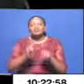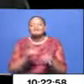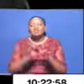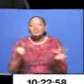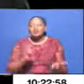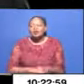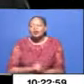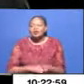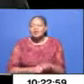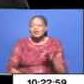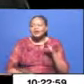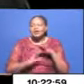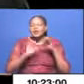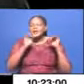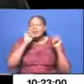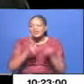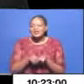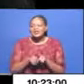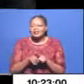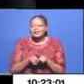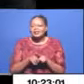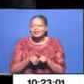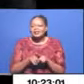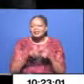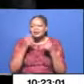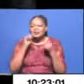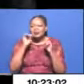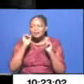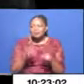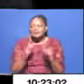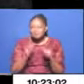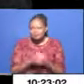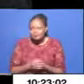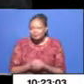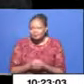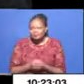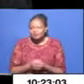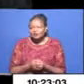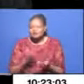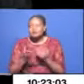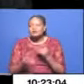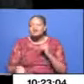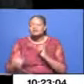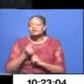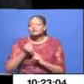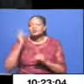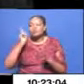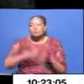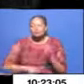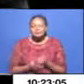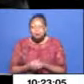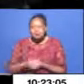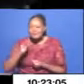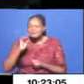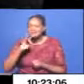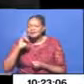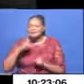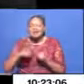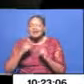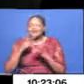brother. We may even, at the end of the day, you have fulfilled what IBC has said. But after